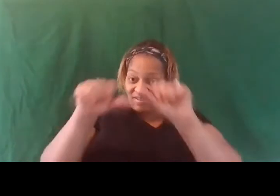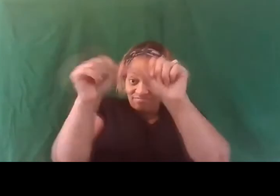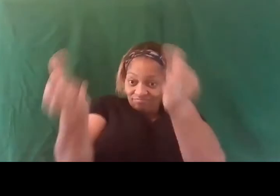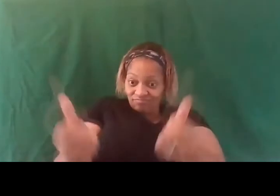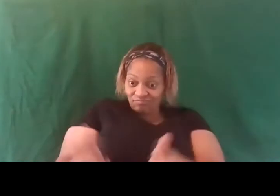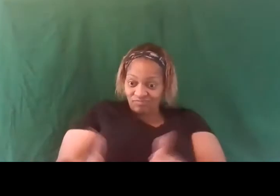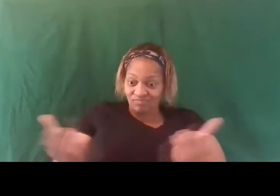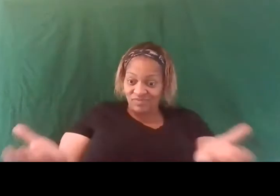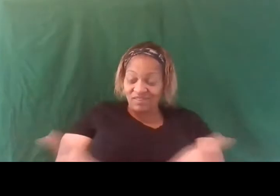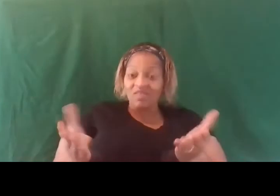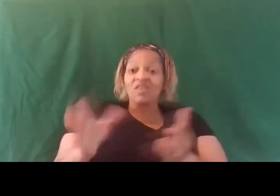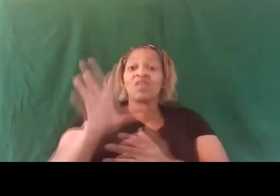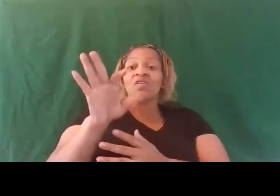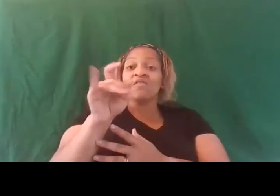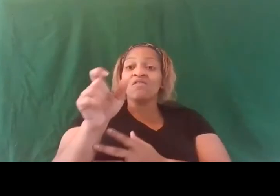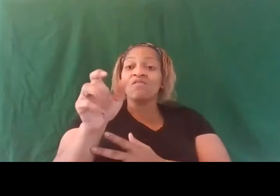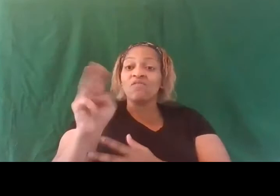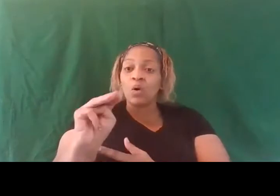experience form.